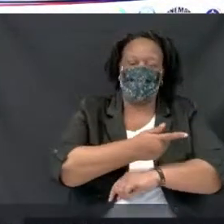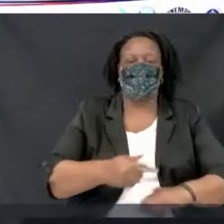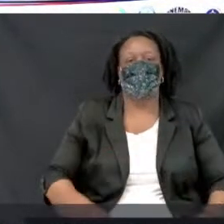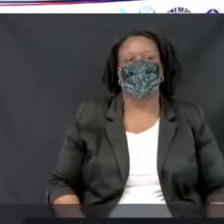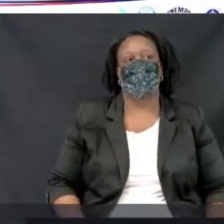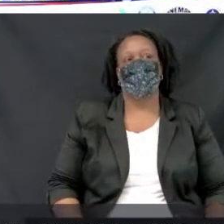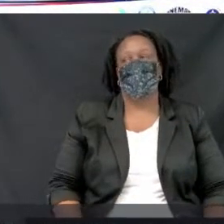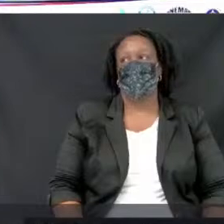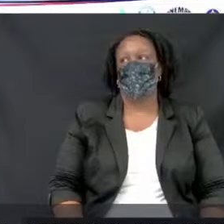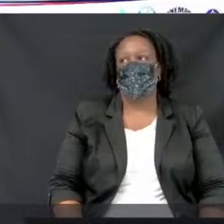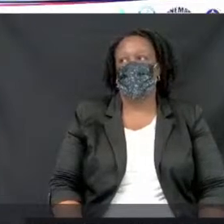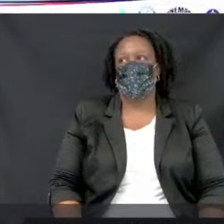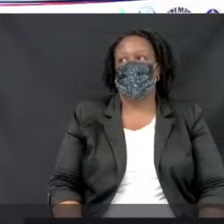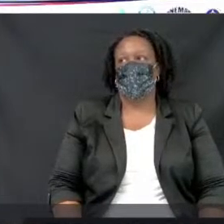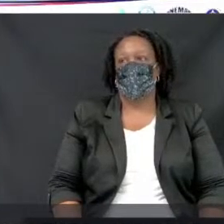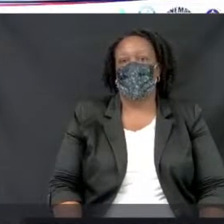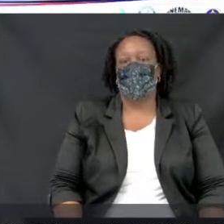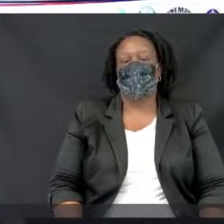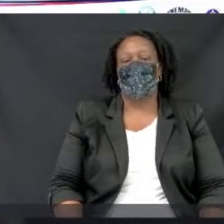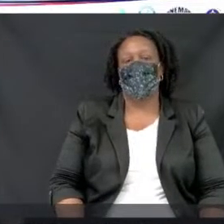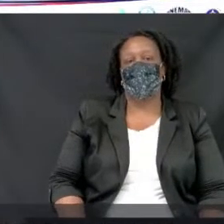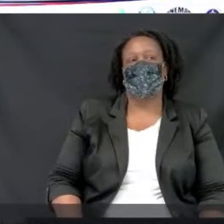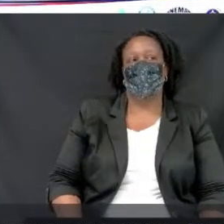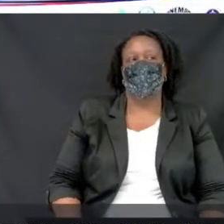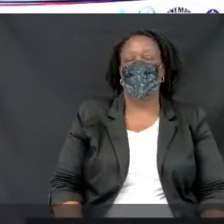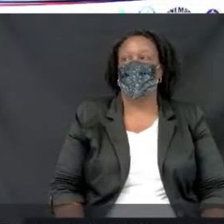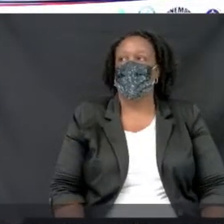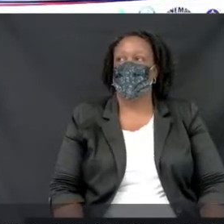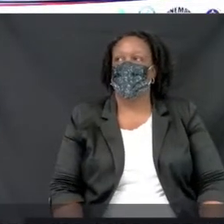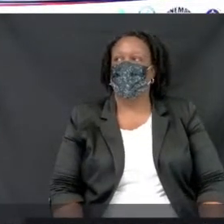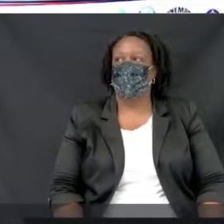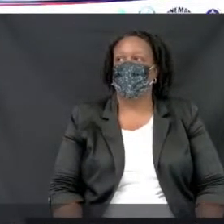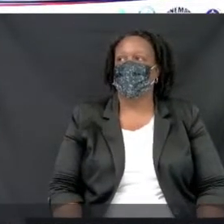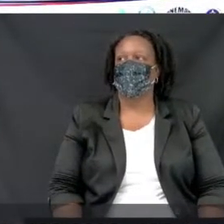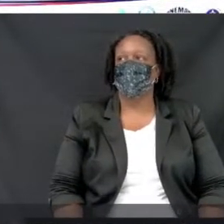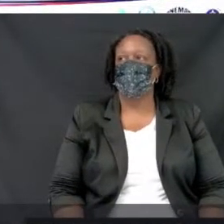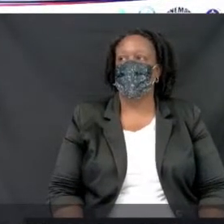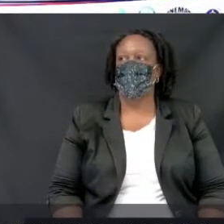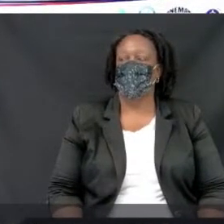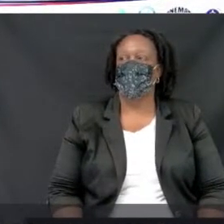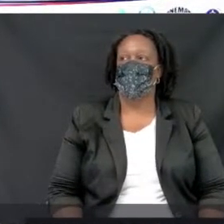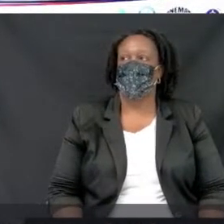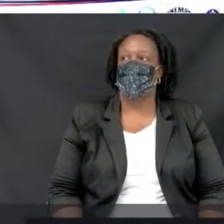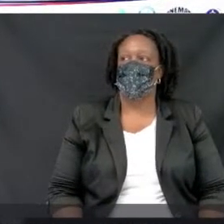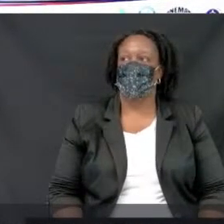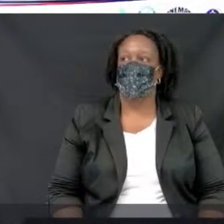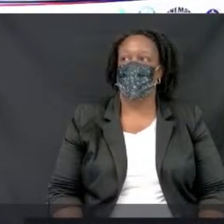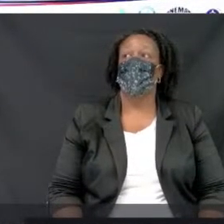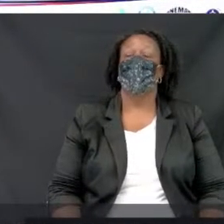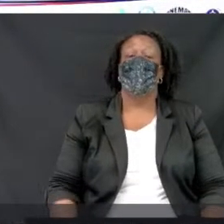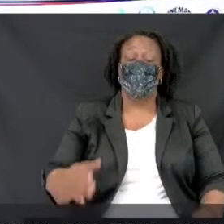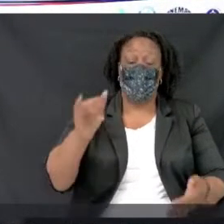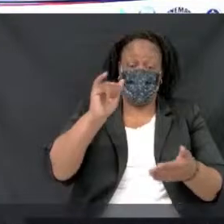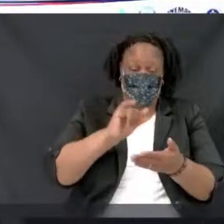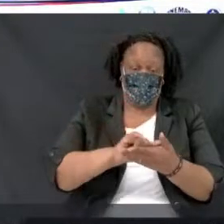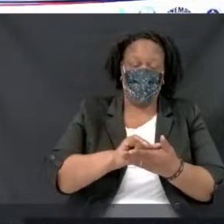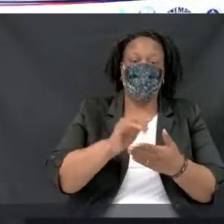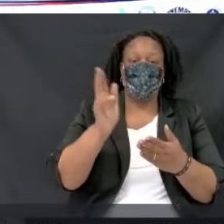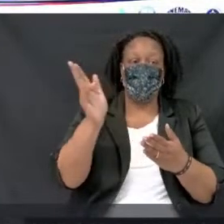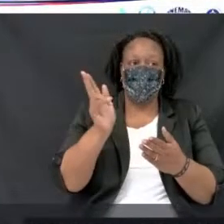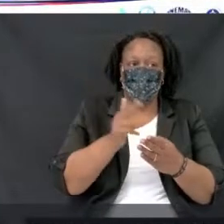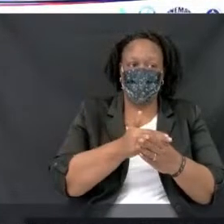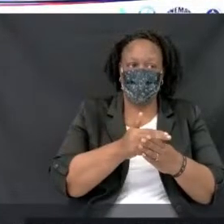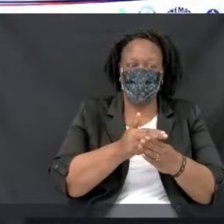quarantine for a period of 9-10 days thereabout. I don't remember the exact number. So that too is a significant